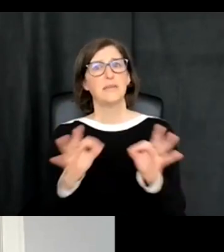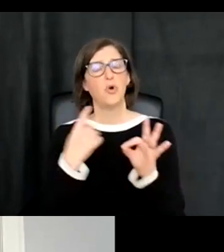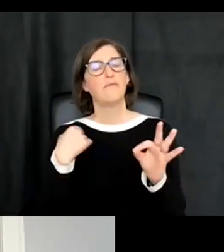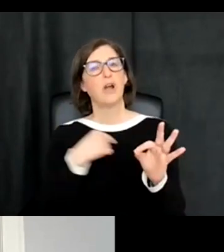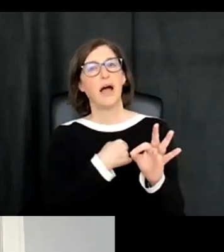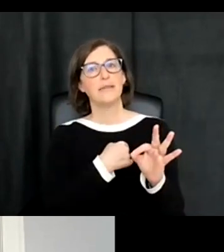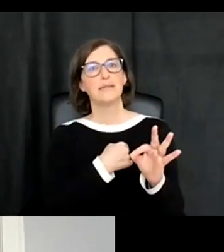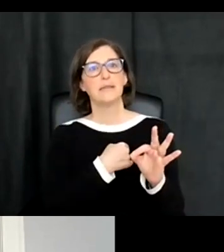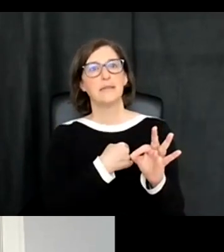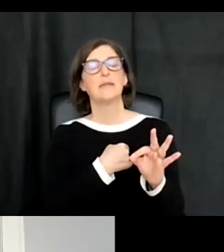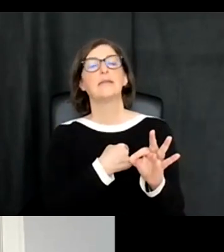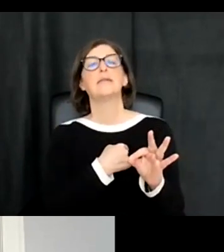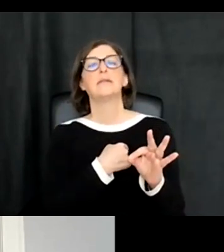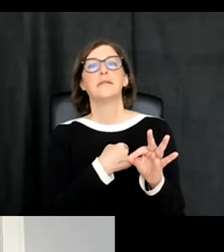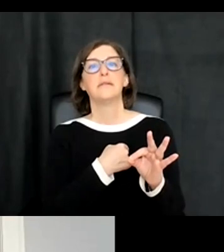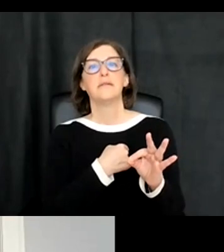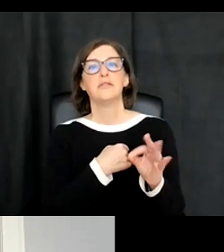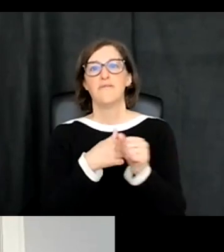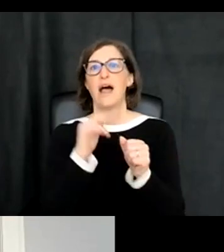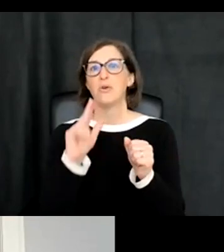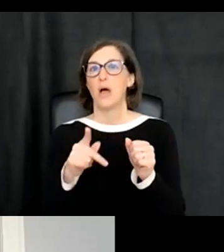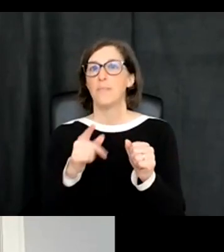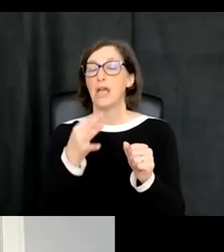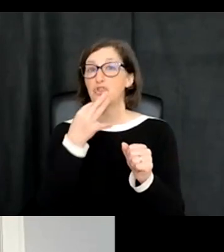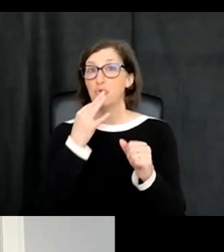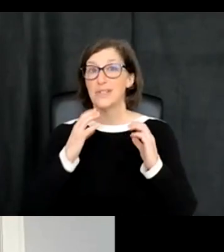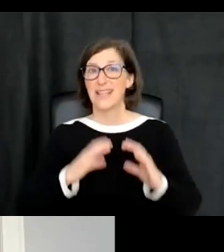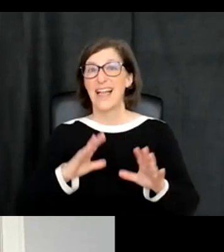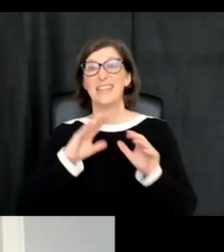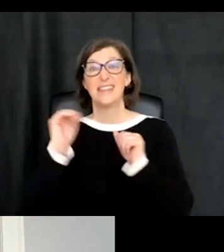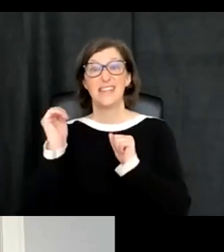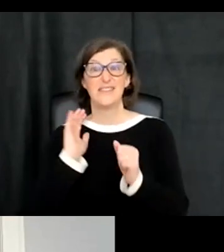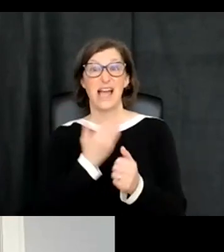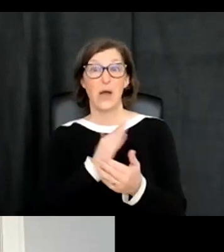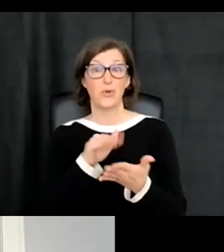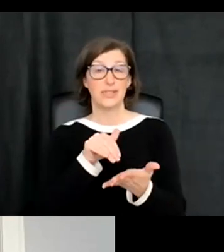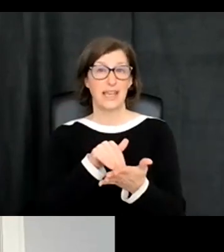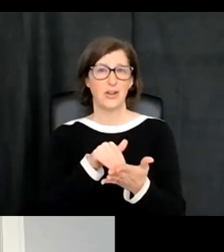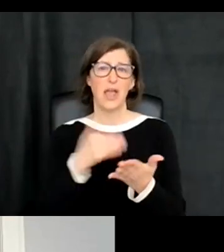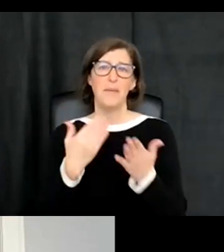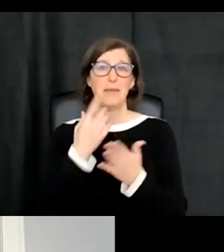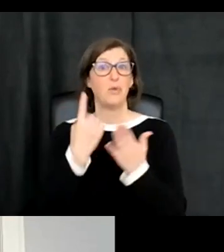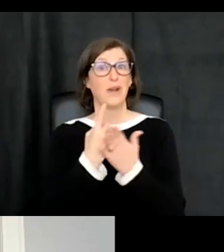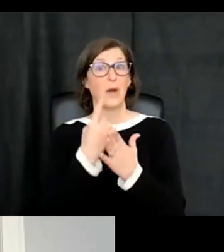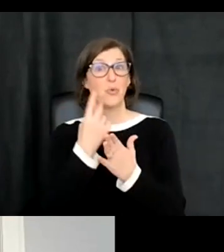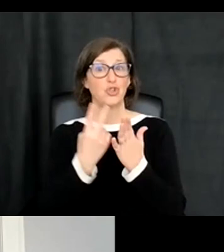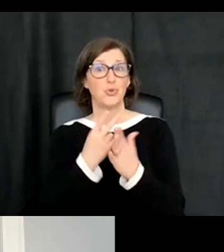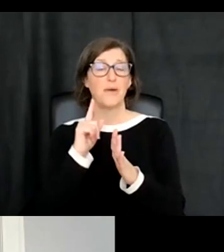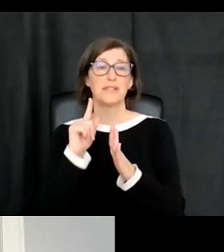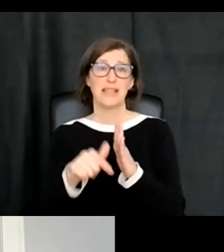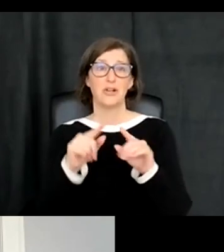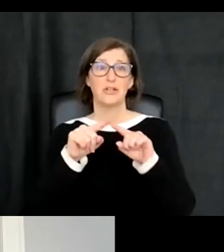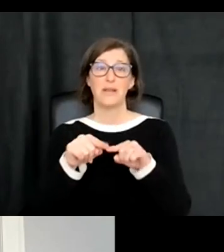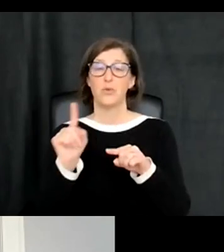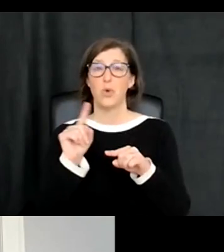make follow-ups. We make a follow-up as soon as the client leaves our center, about an hour or two, depending on where they are